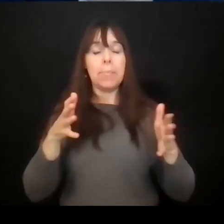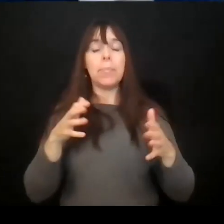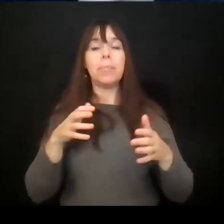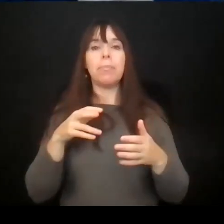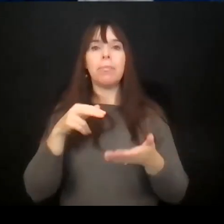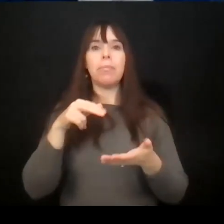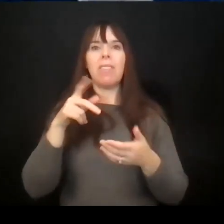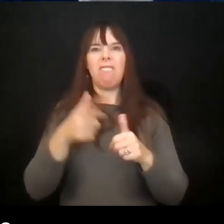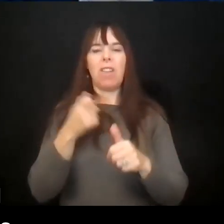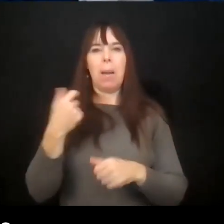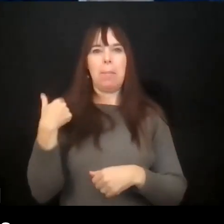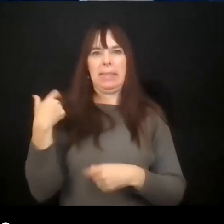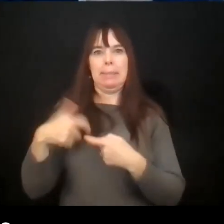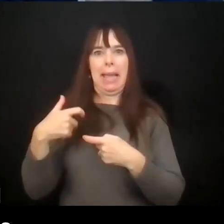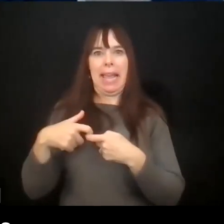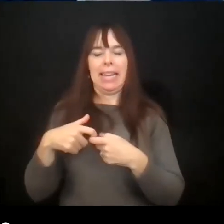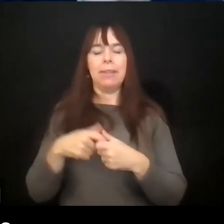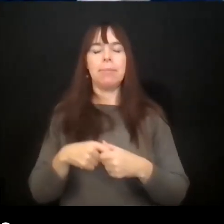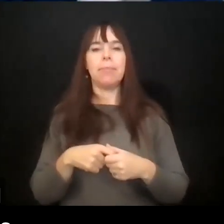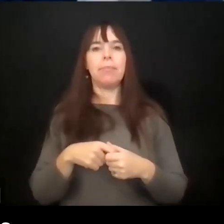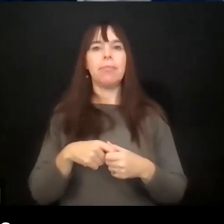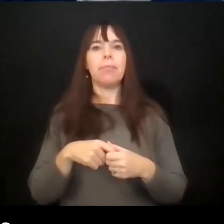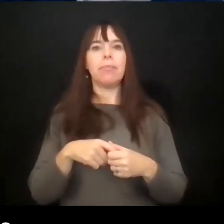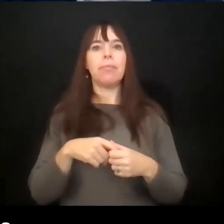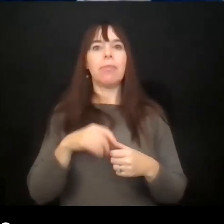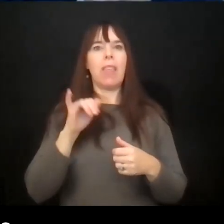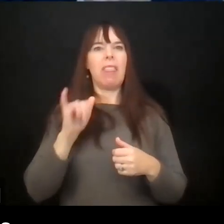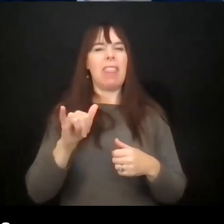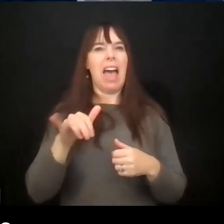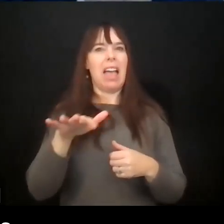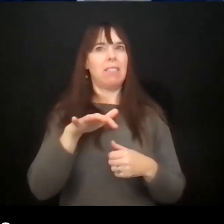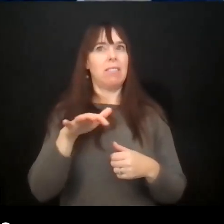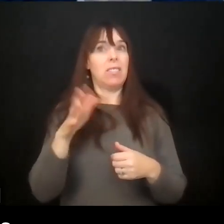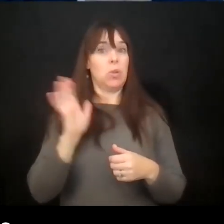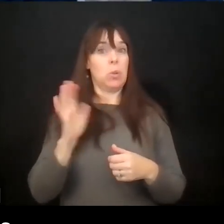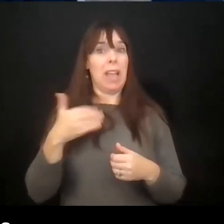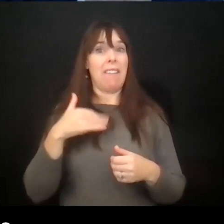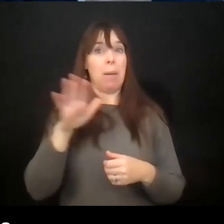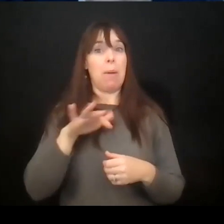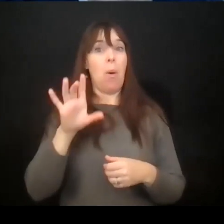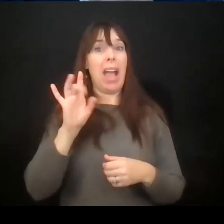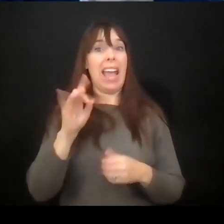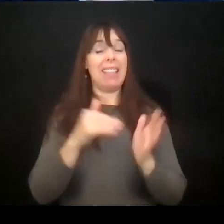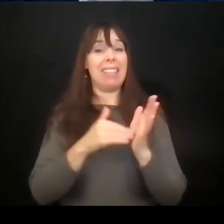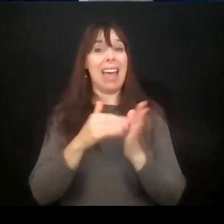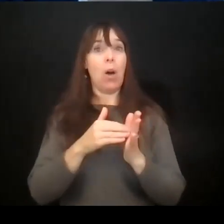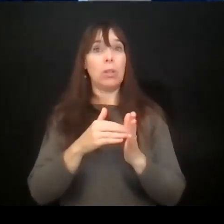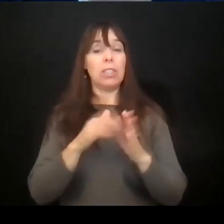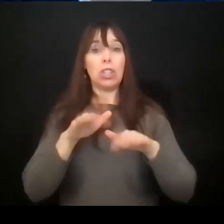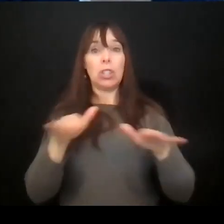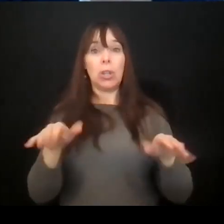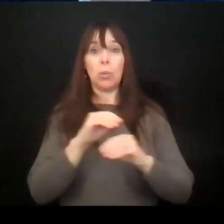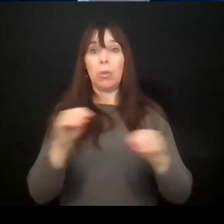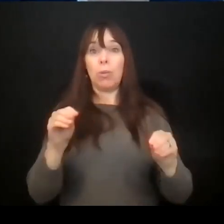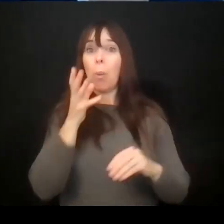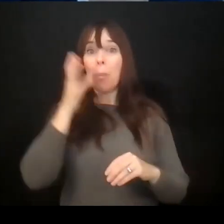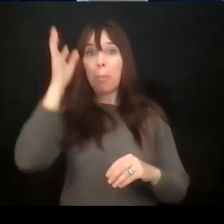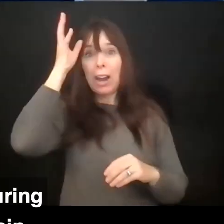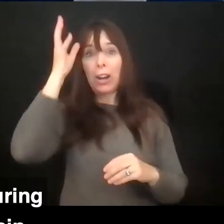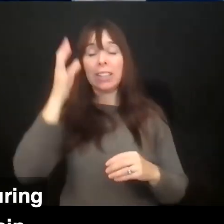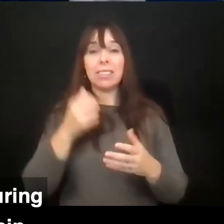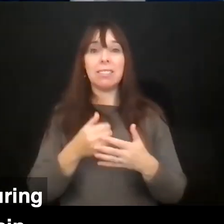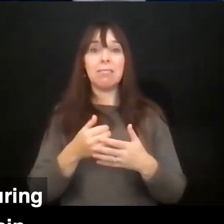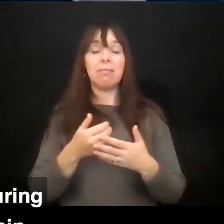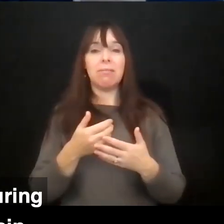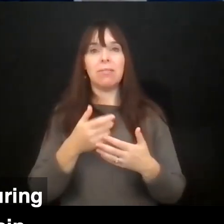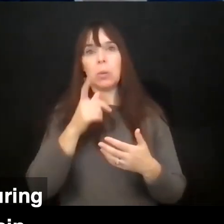in Spain. This place housed about 8,000 orphans who